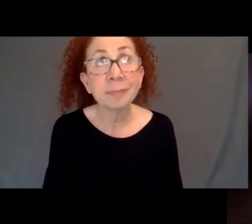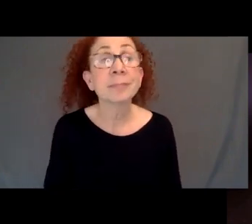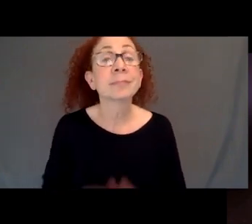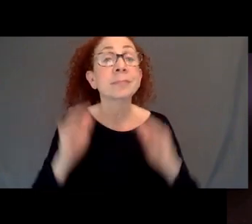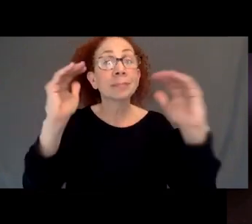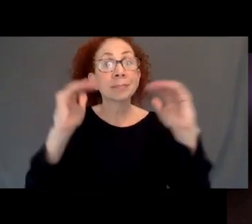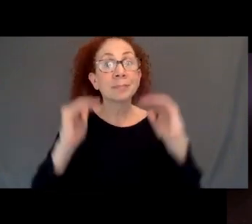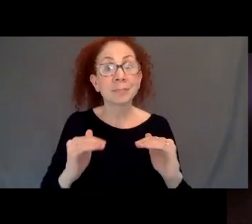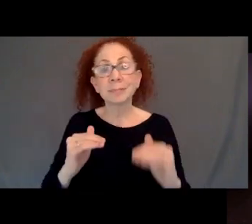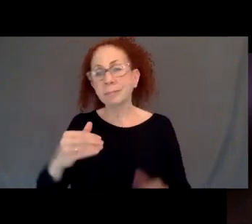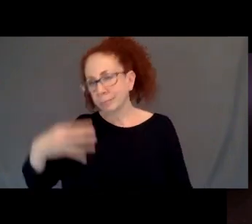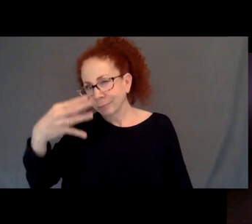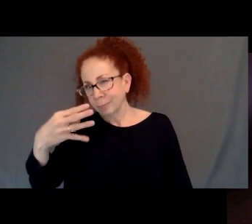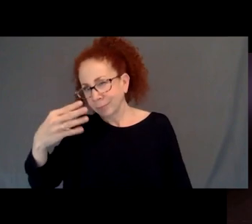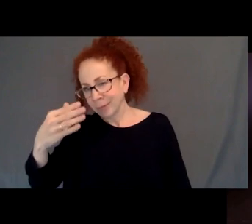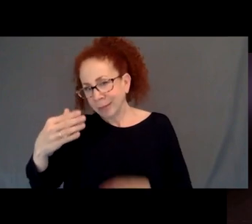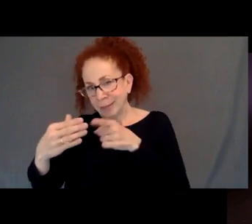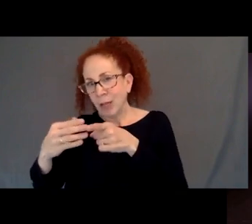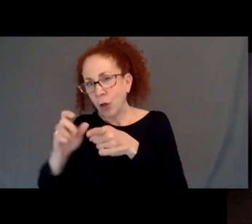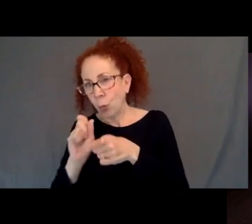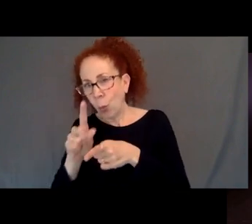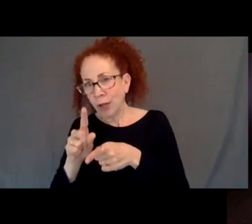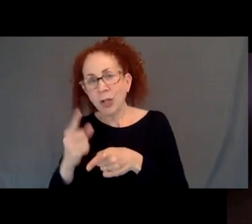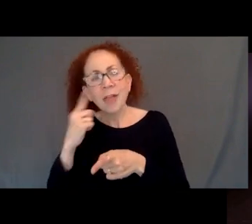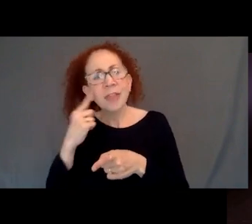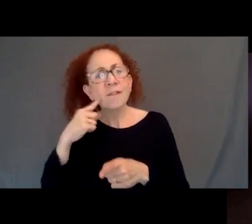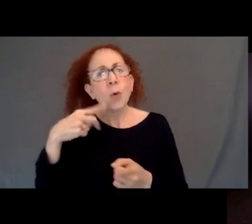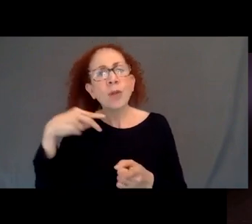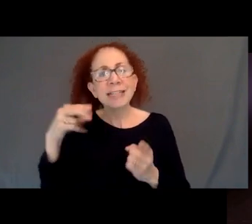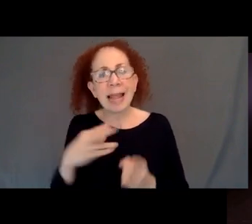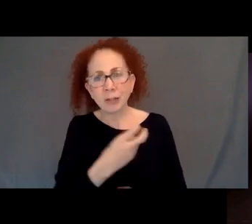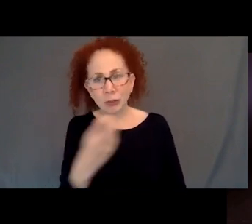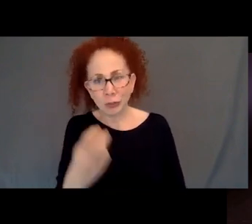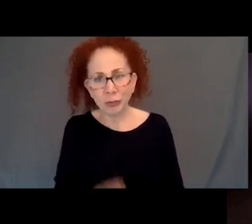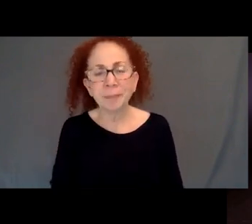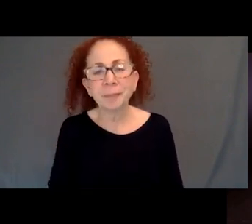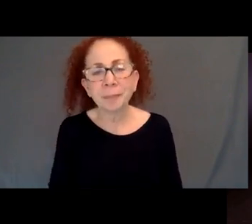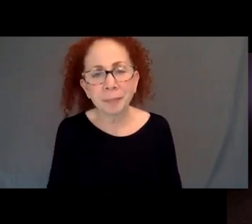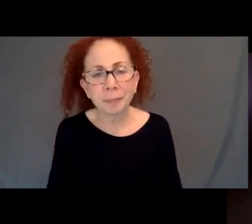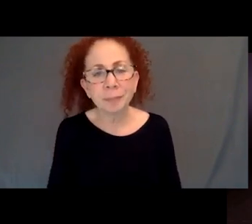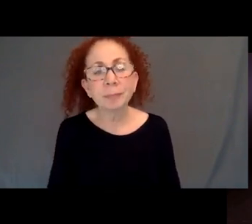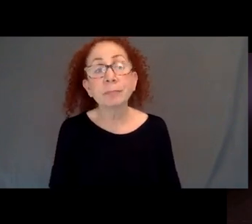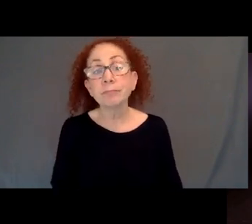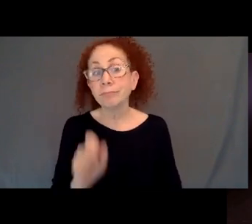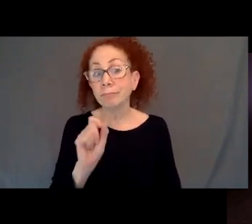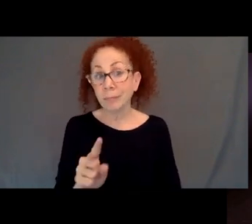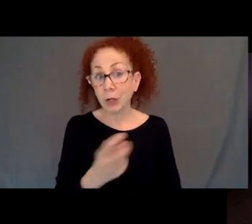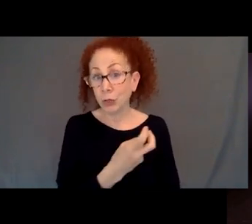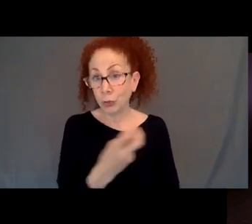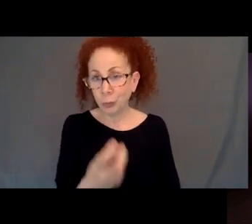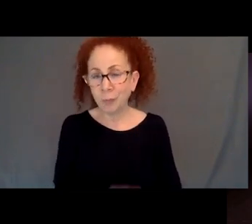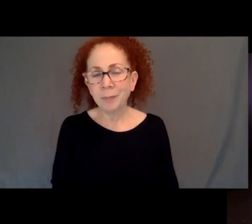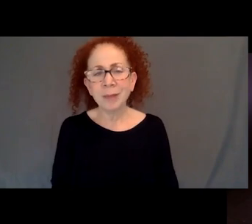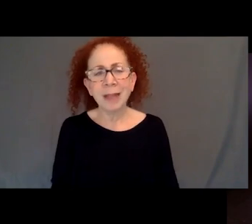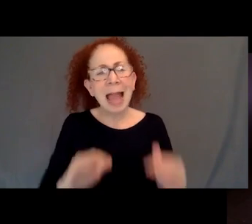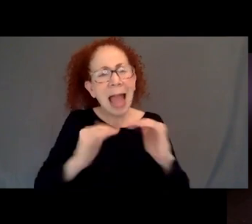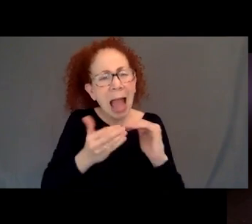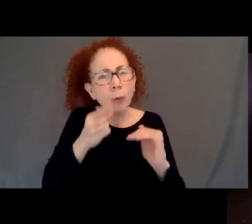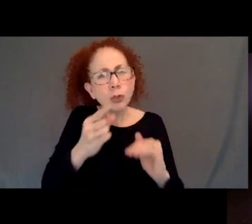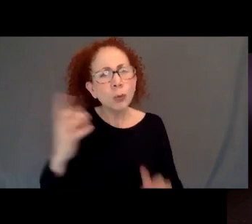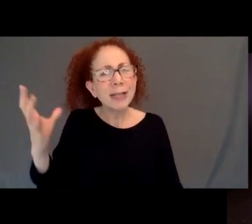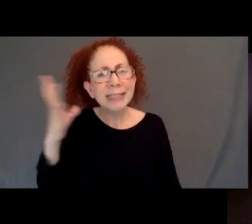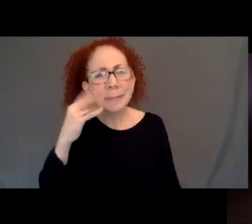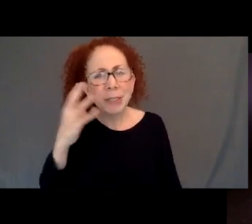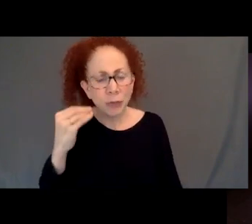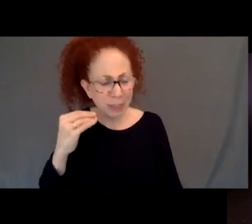wanted to move on to our next question, which is, I think, directed towards the dancers. I wanted to ask you all about how you experience or